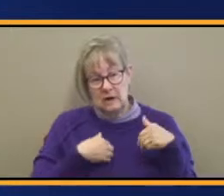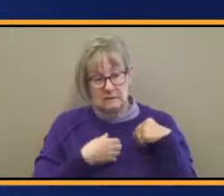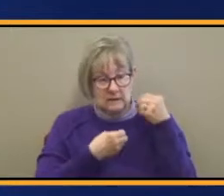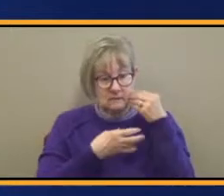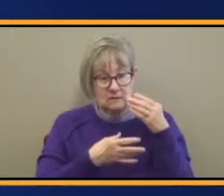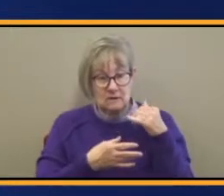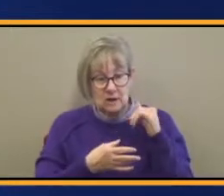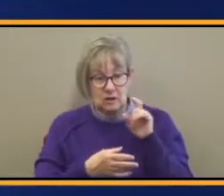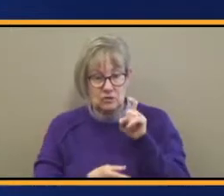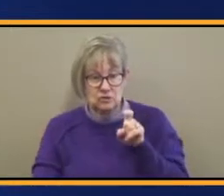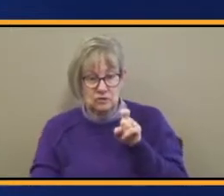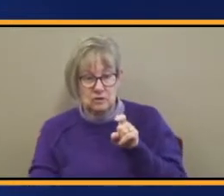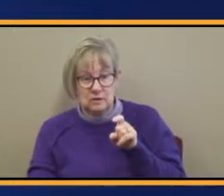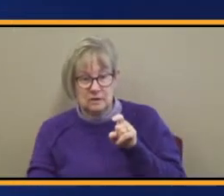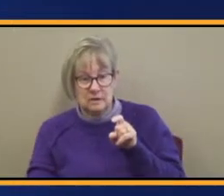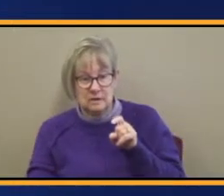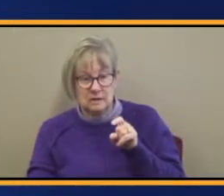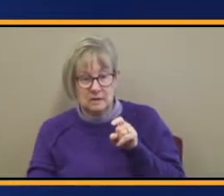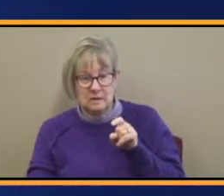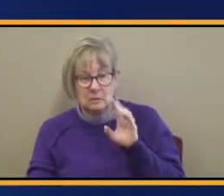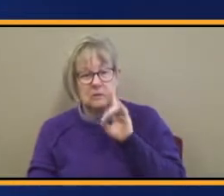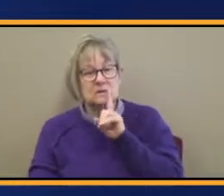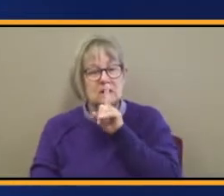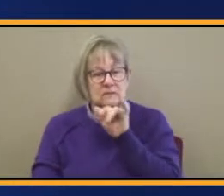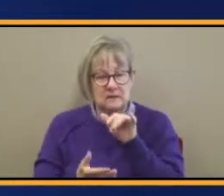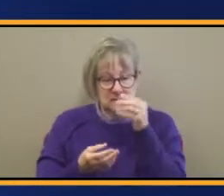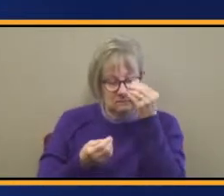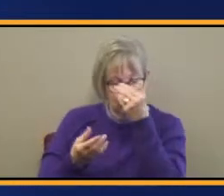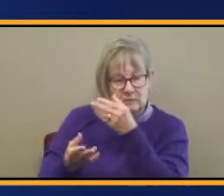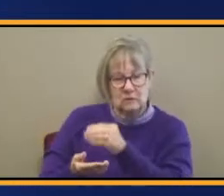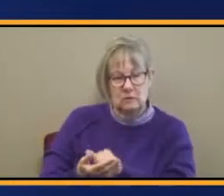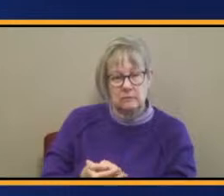I should. 38,000. Now we'll definitely get that to you.